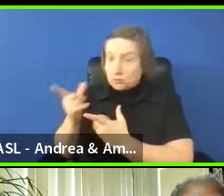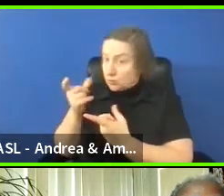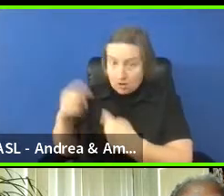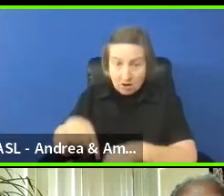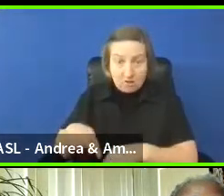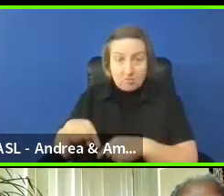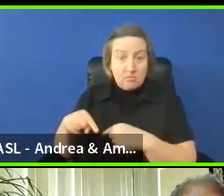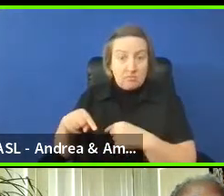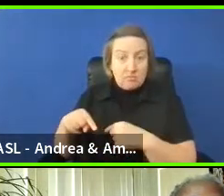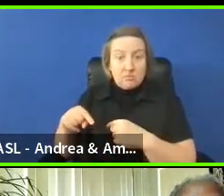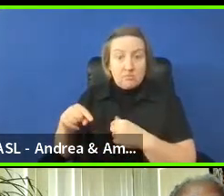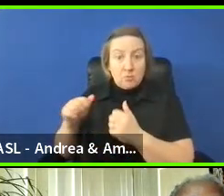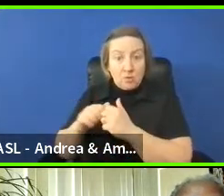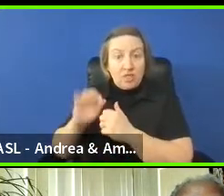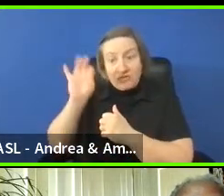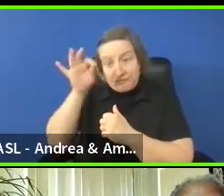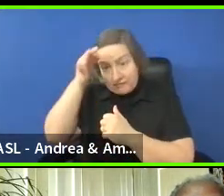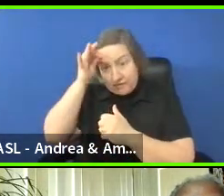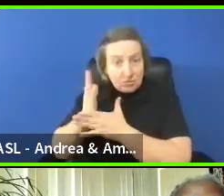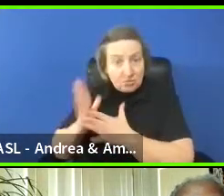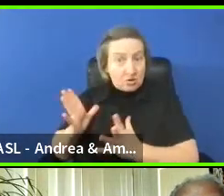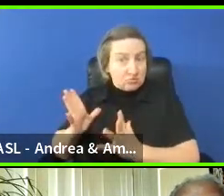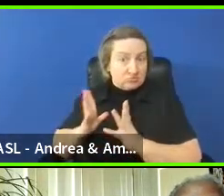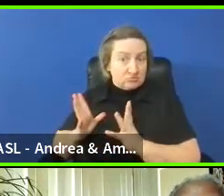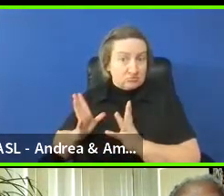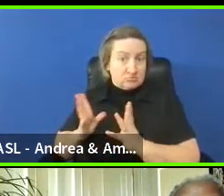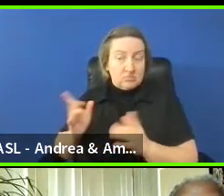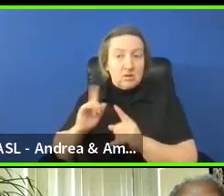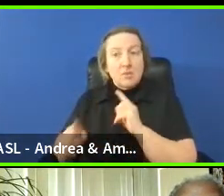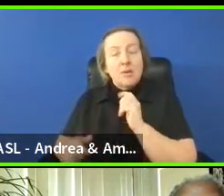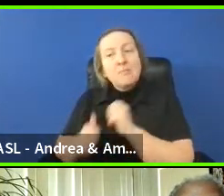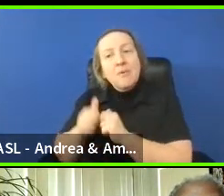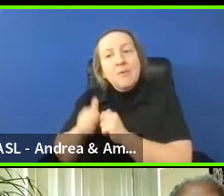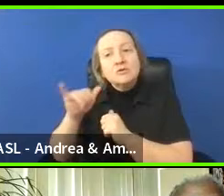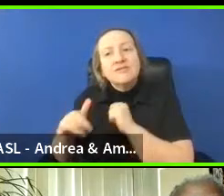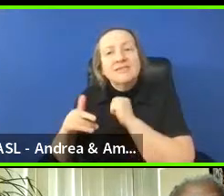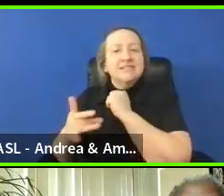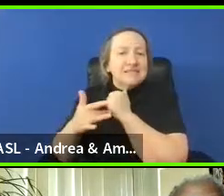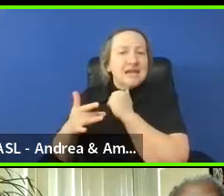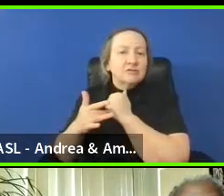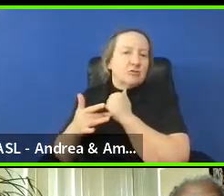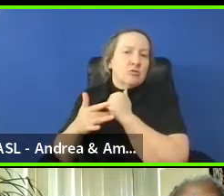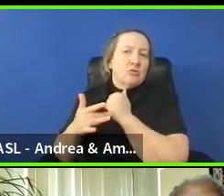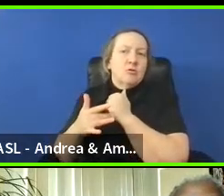our federal partners. Most of this is technical, looking at